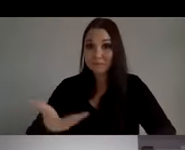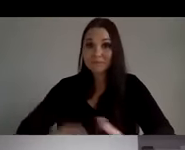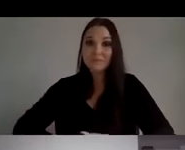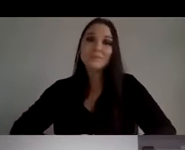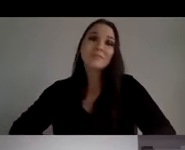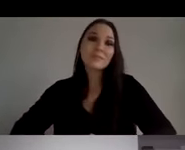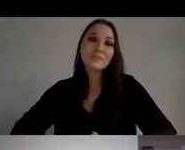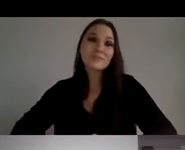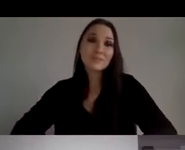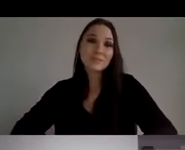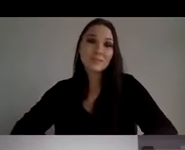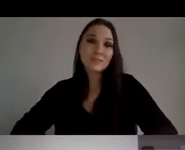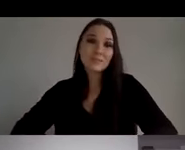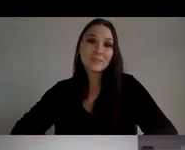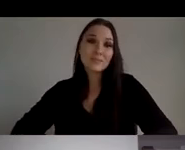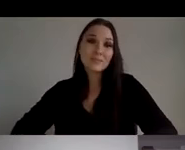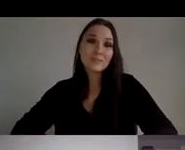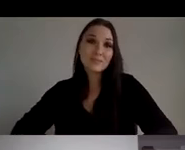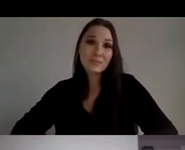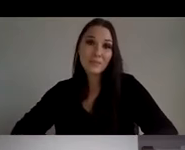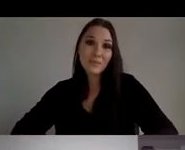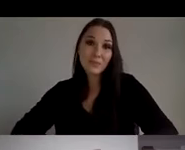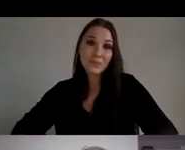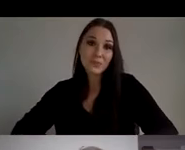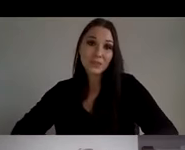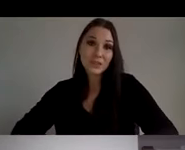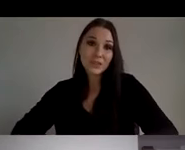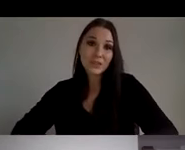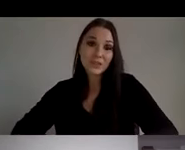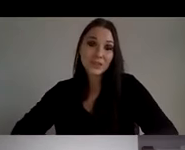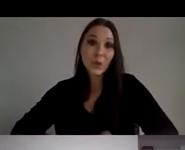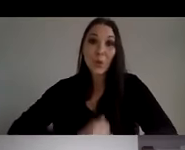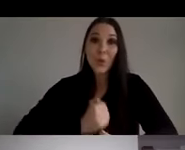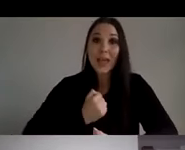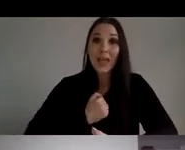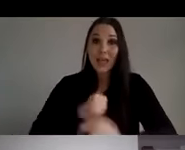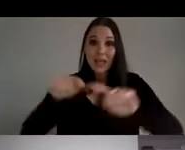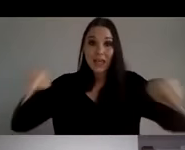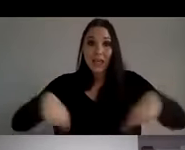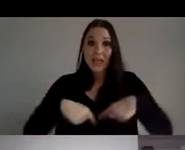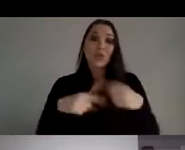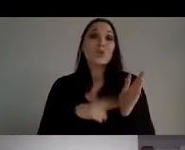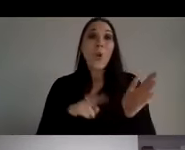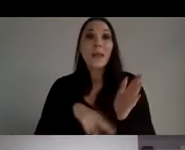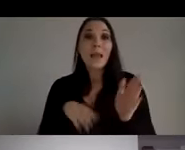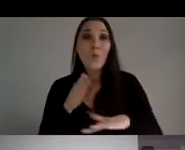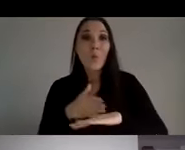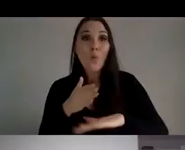So, shall I start? Okay, this is really what we do at the moment. We work really on RFQs and also